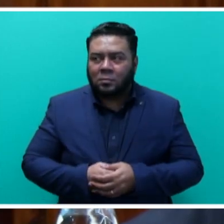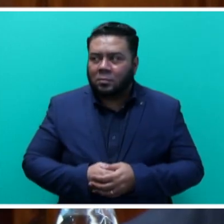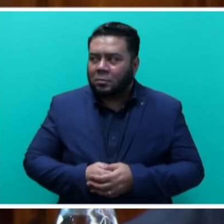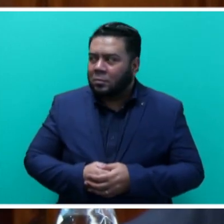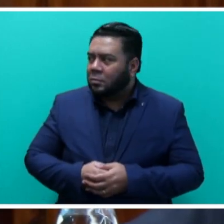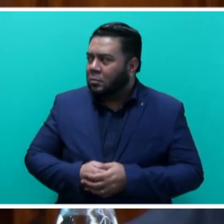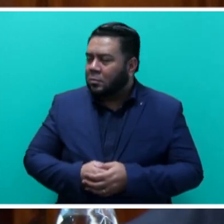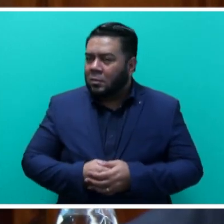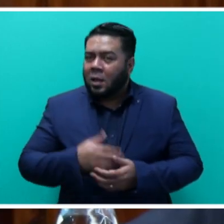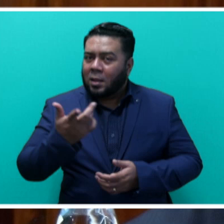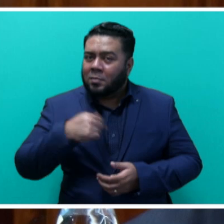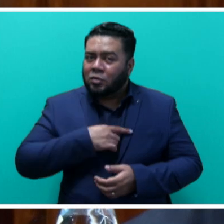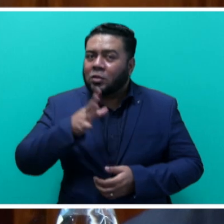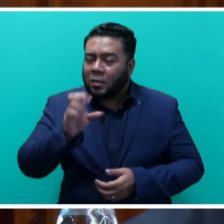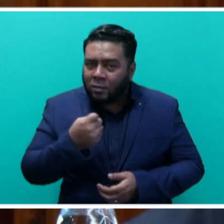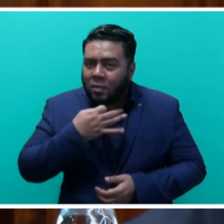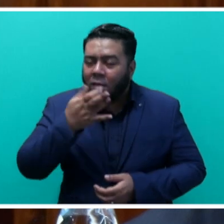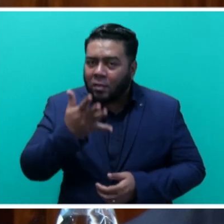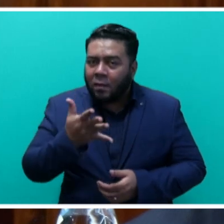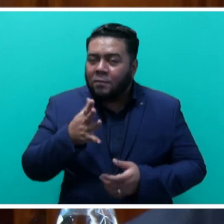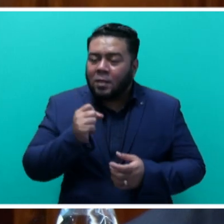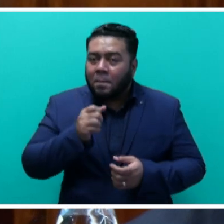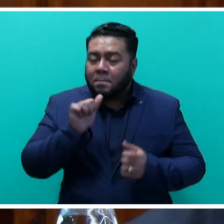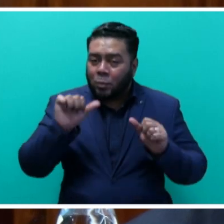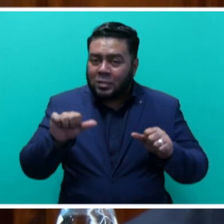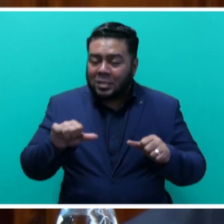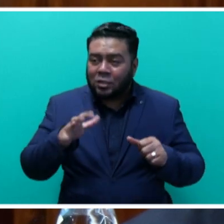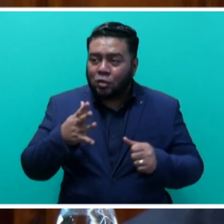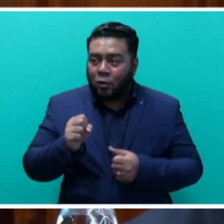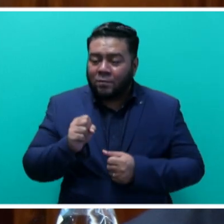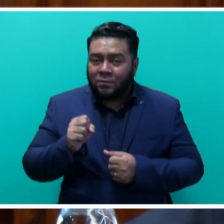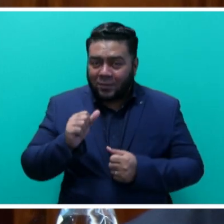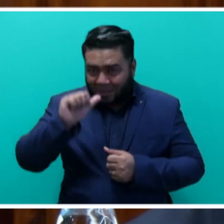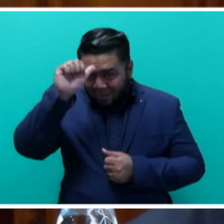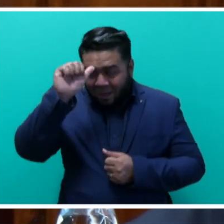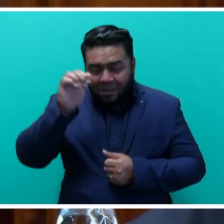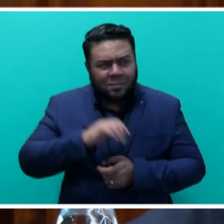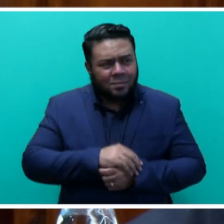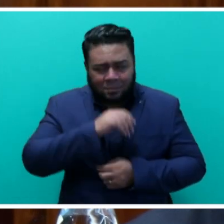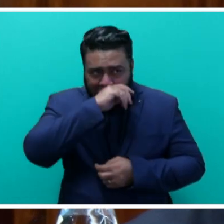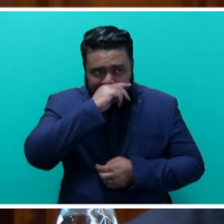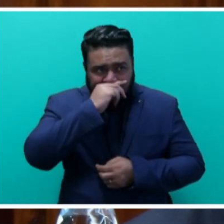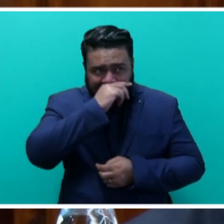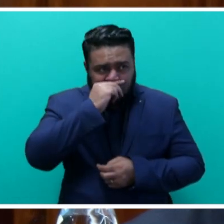comments on the visit by Her Excellency the President of India. A truly